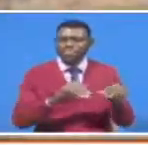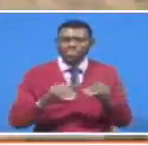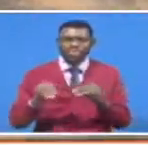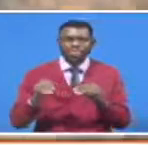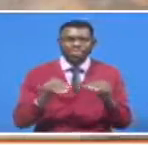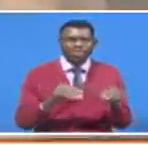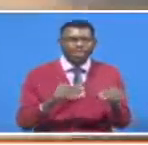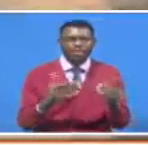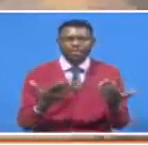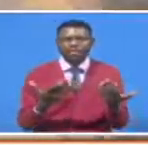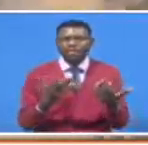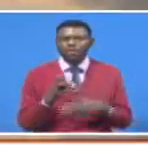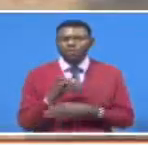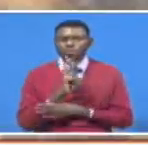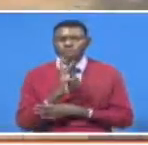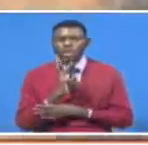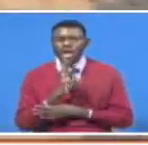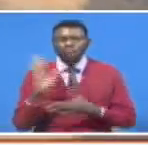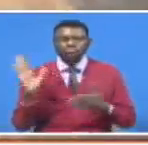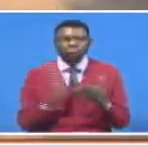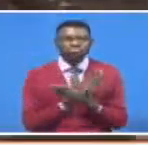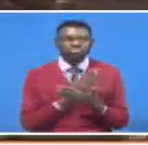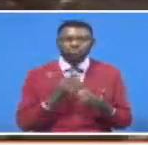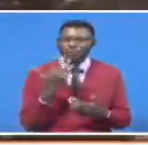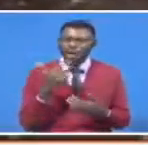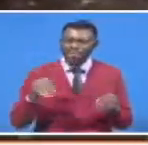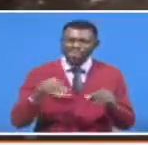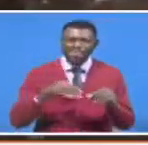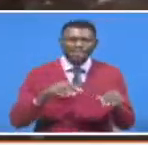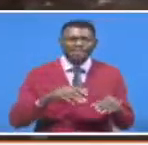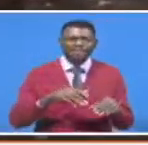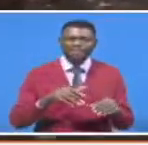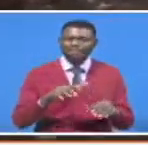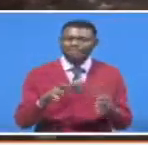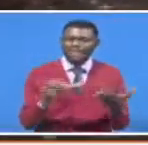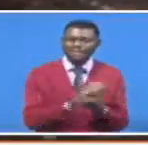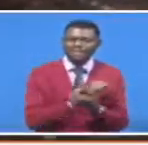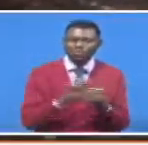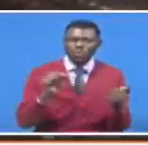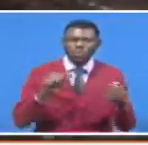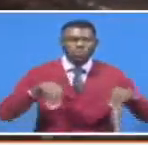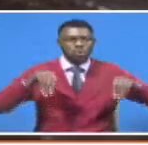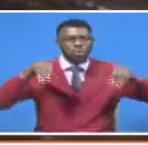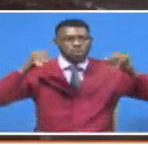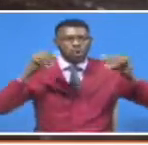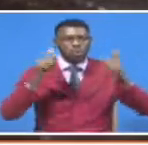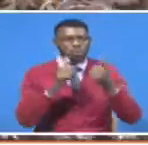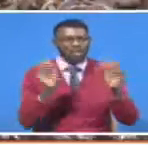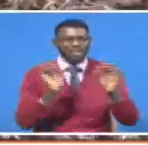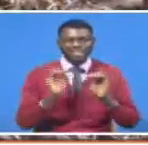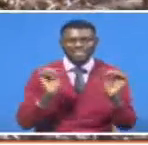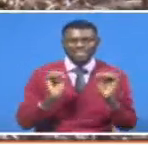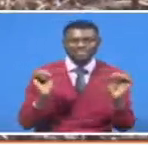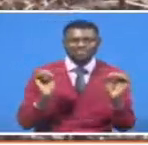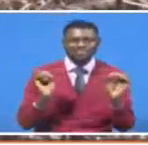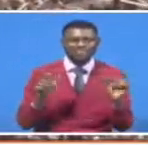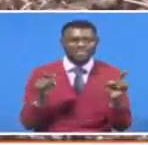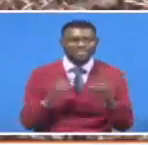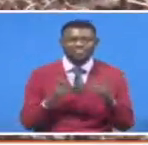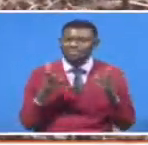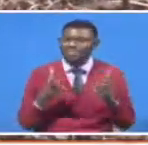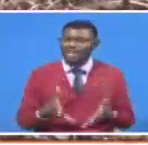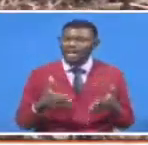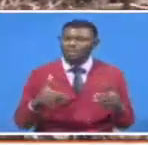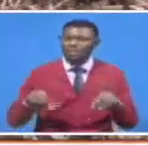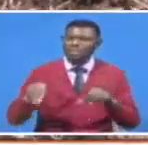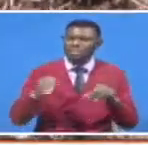to wind and water erosion. The more you disturb the soils, the more you destroy soil-building microorganisms. Turning soil